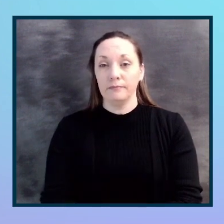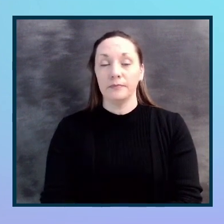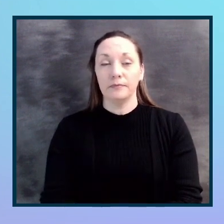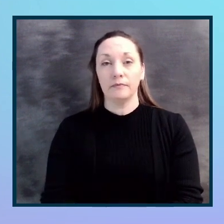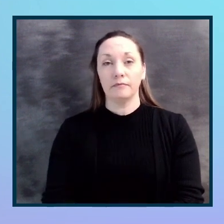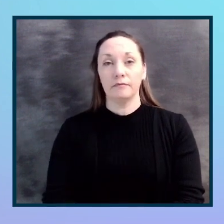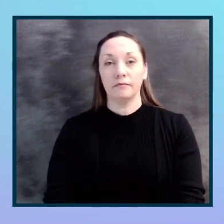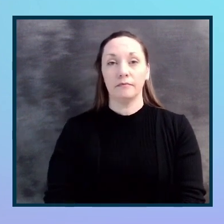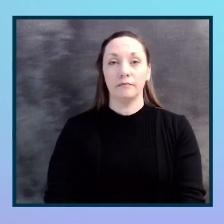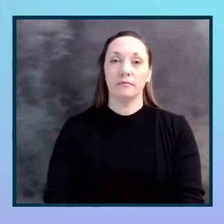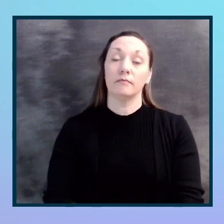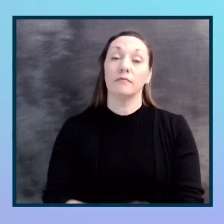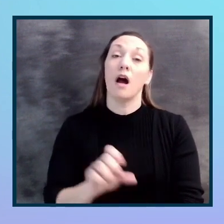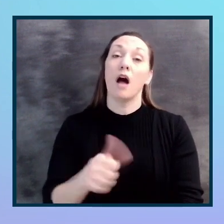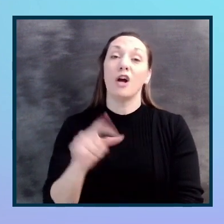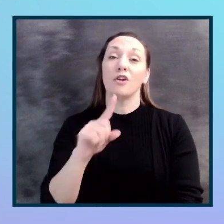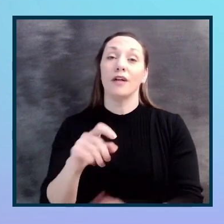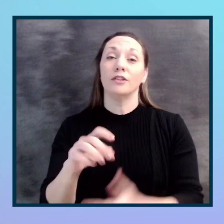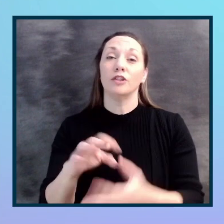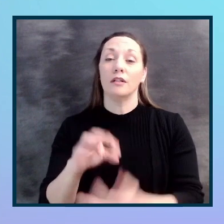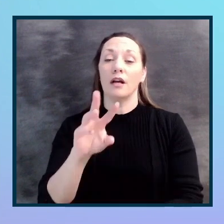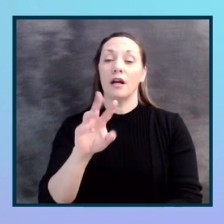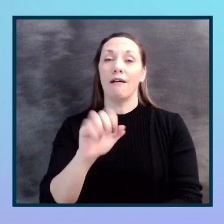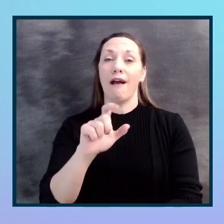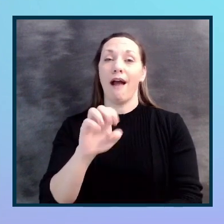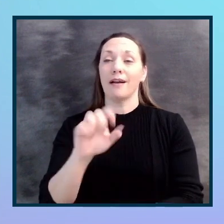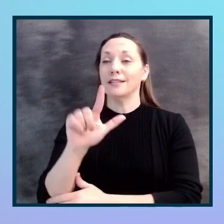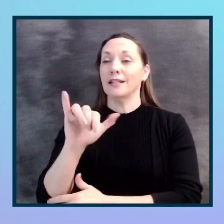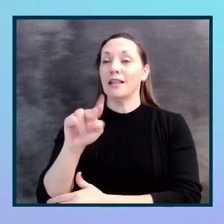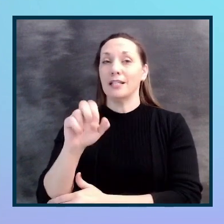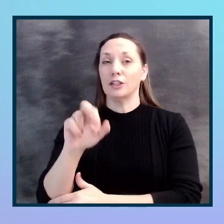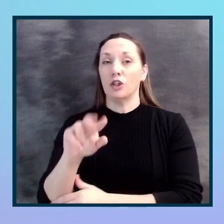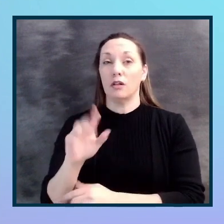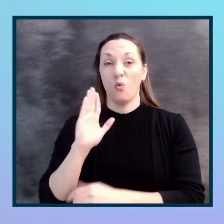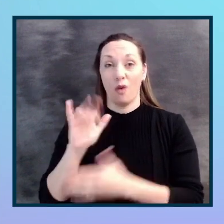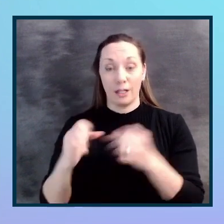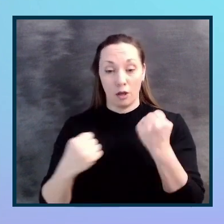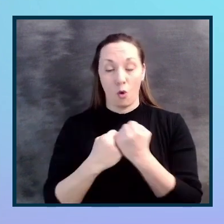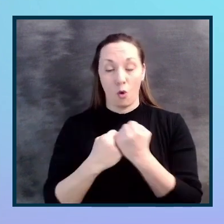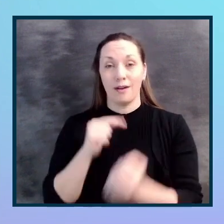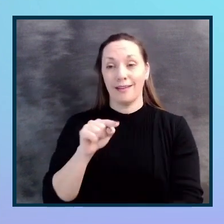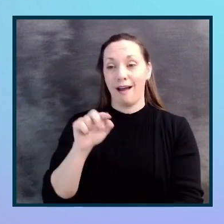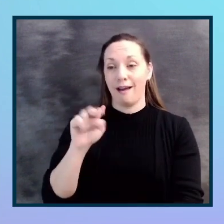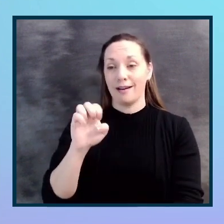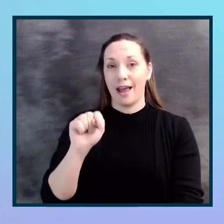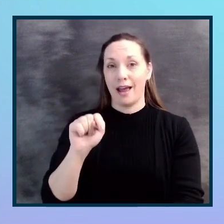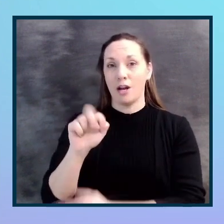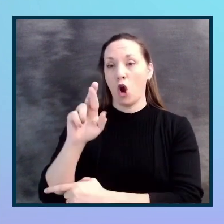right. Another question on axe-linter. Will axe-linter support .NET Razor